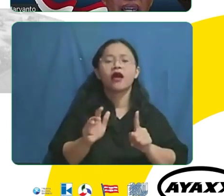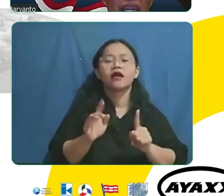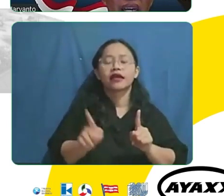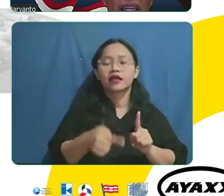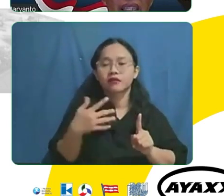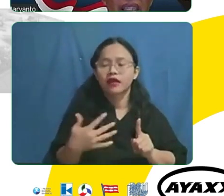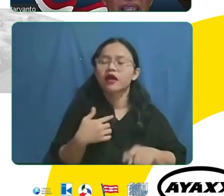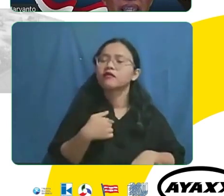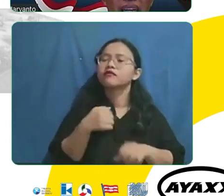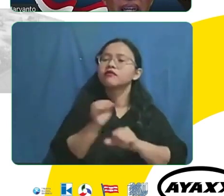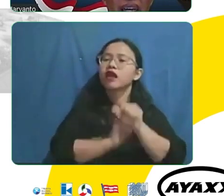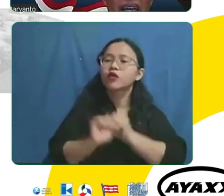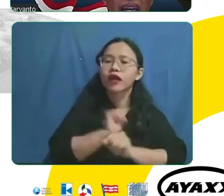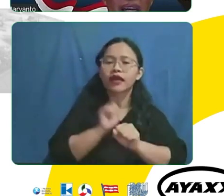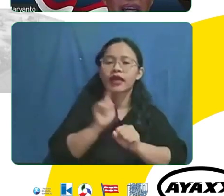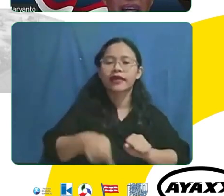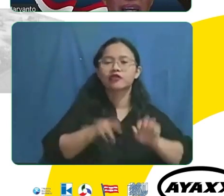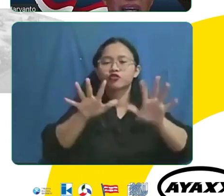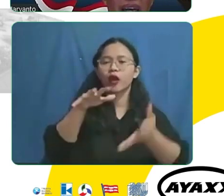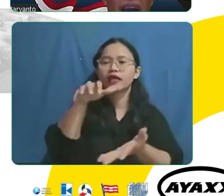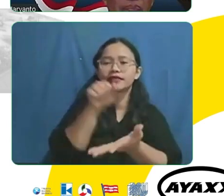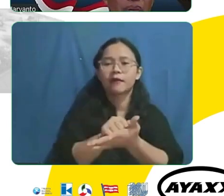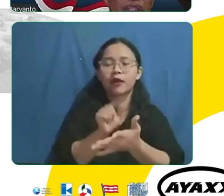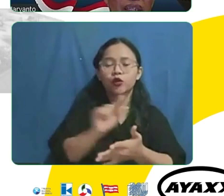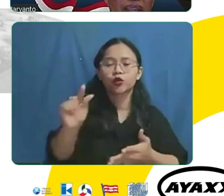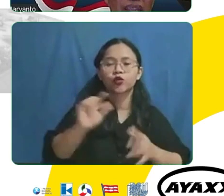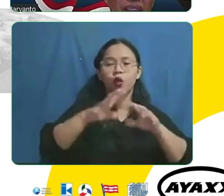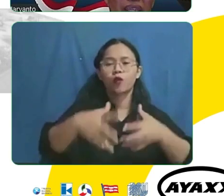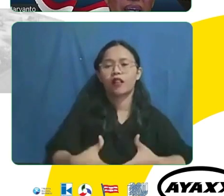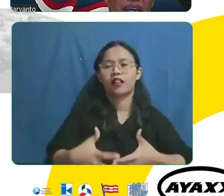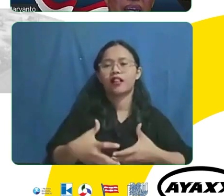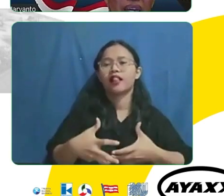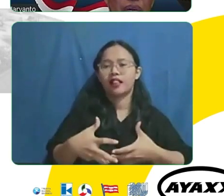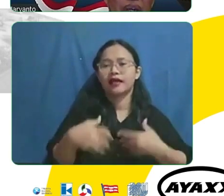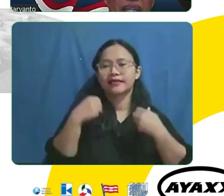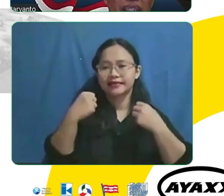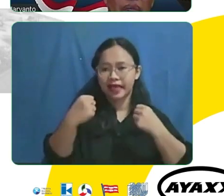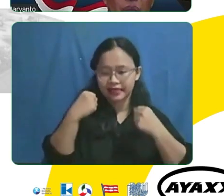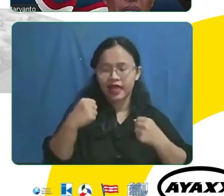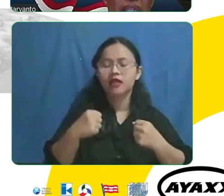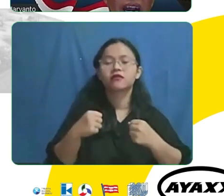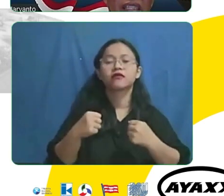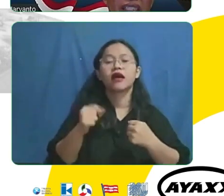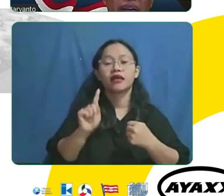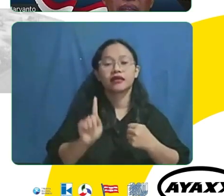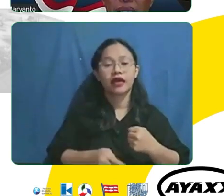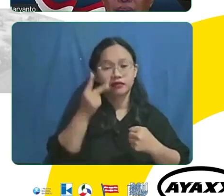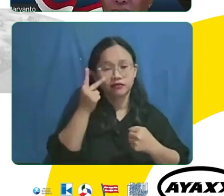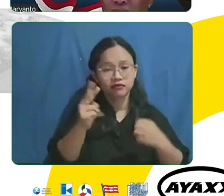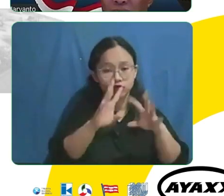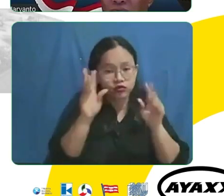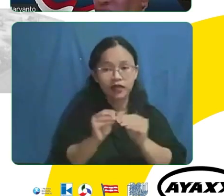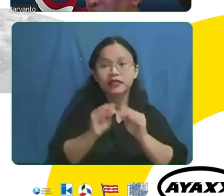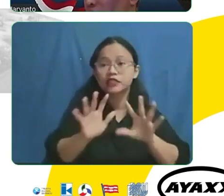It is that air pollution actually as the world's largest environmental health